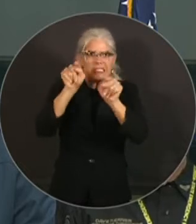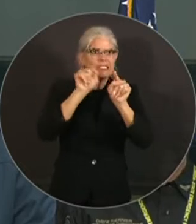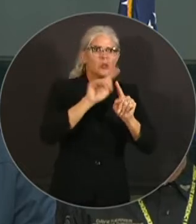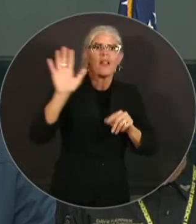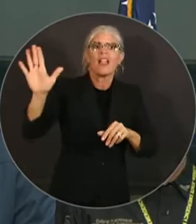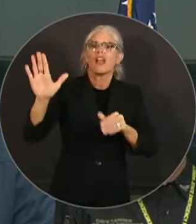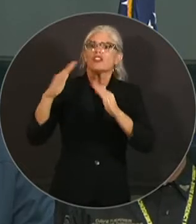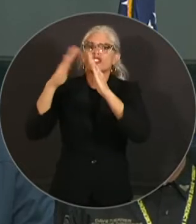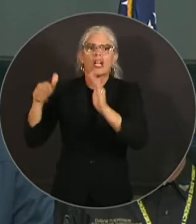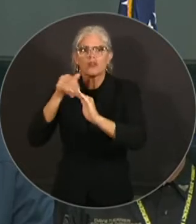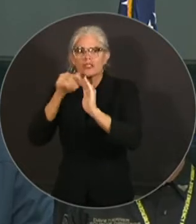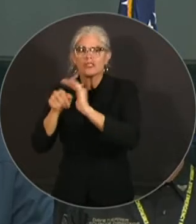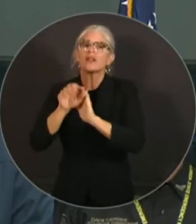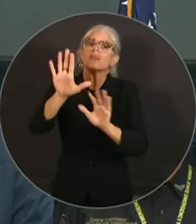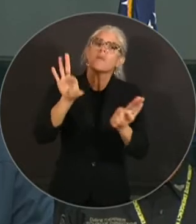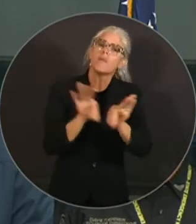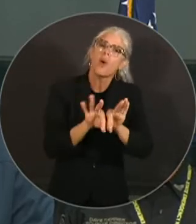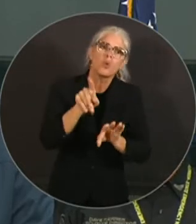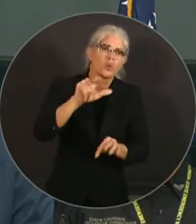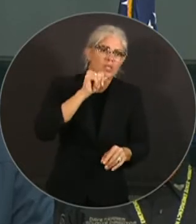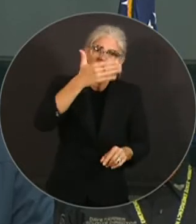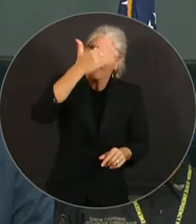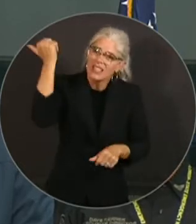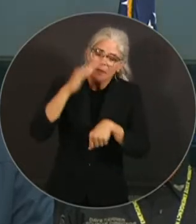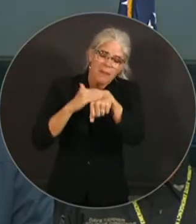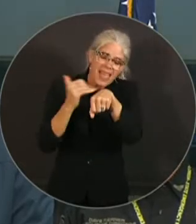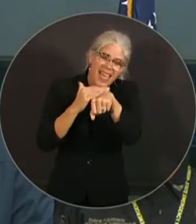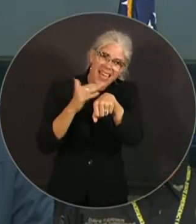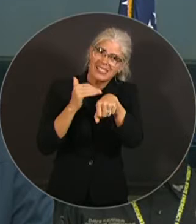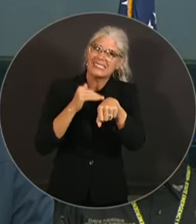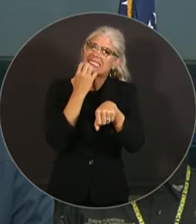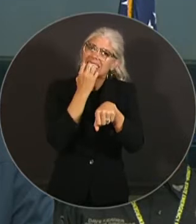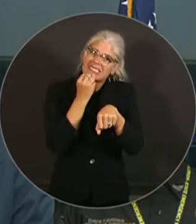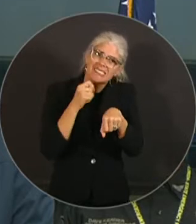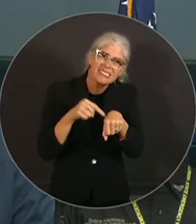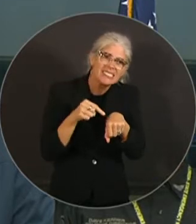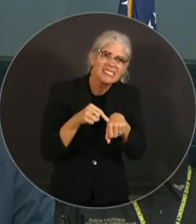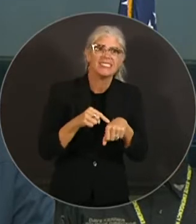don't forget your pets, as the governor has said. Make sure that you have